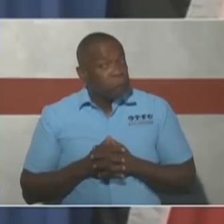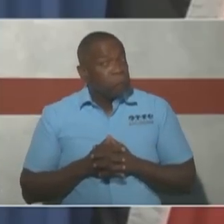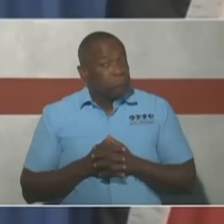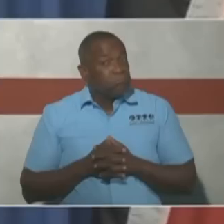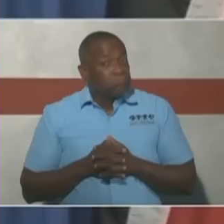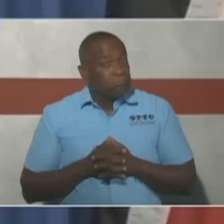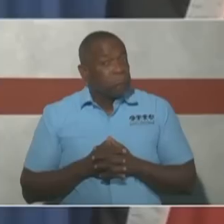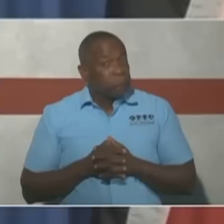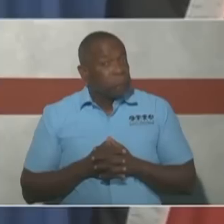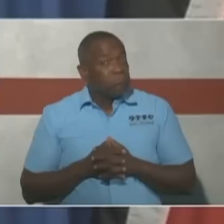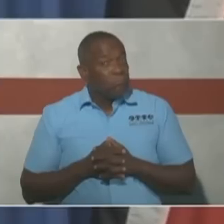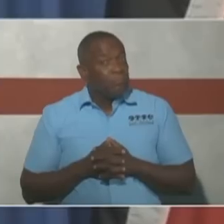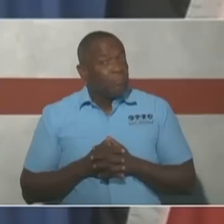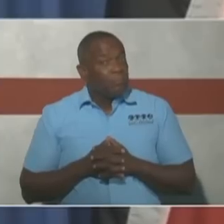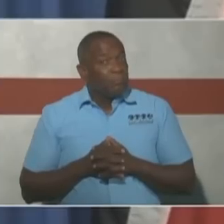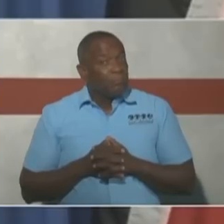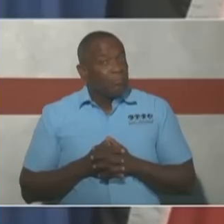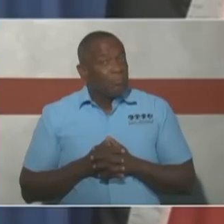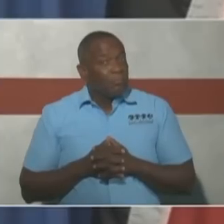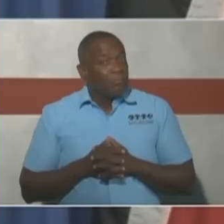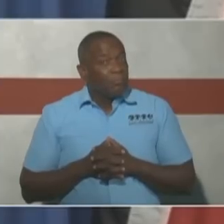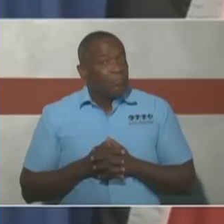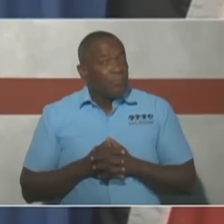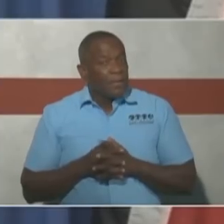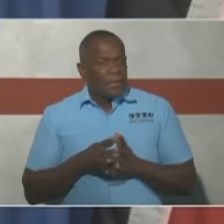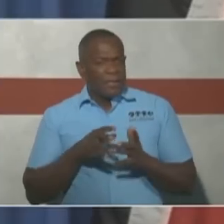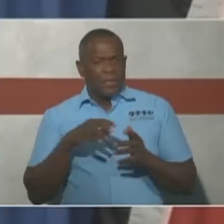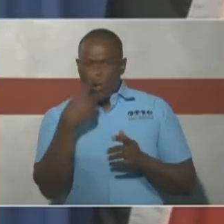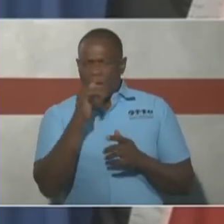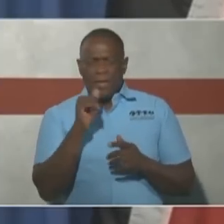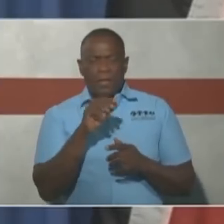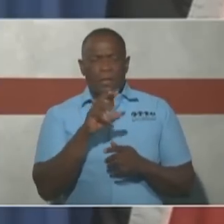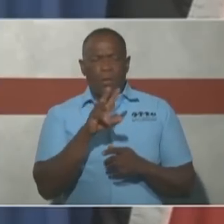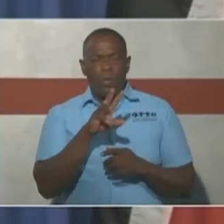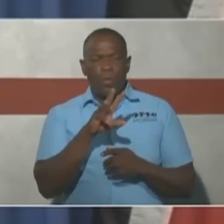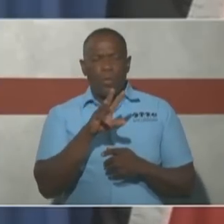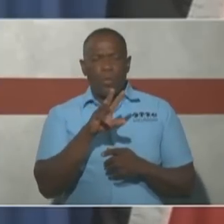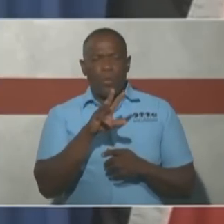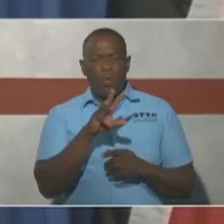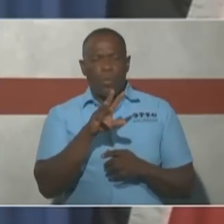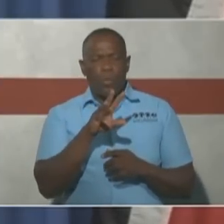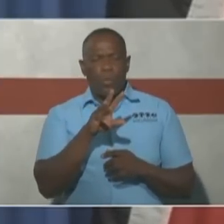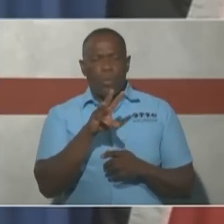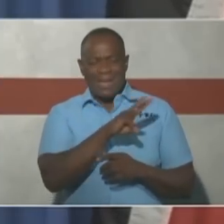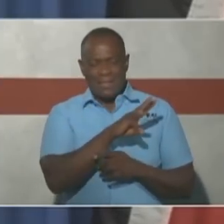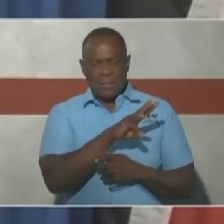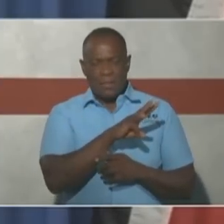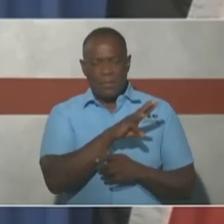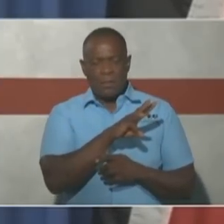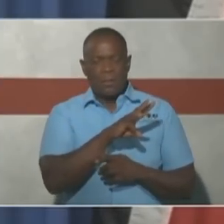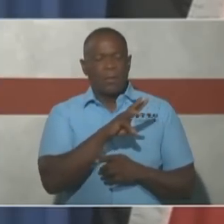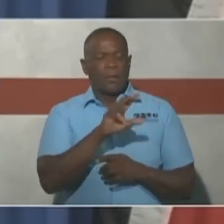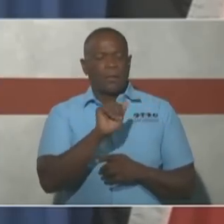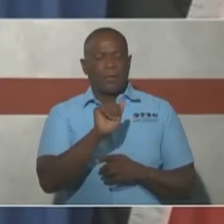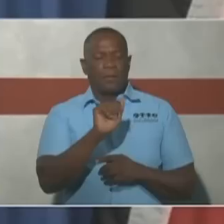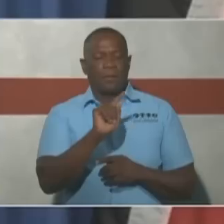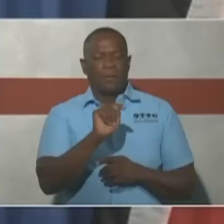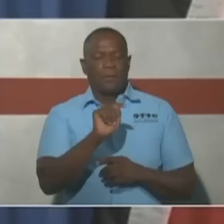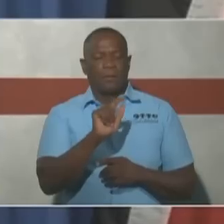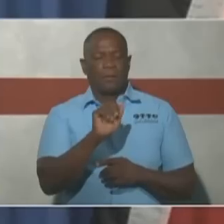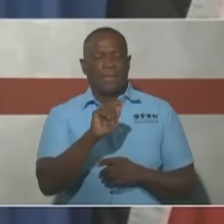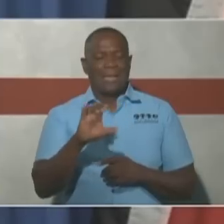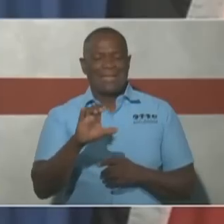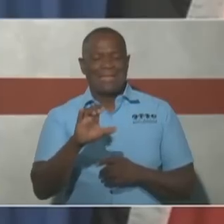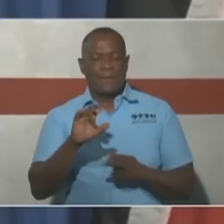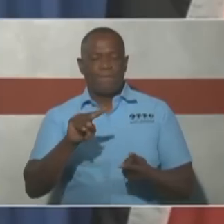situation now is that you would have seen some restrictions, not very much, people coming out of China and certain parts of